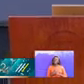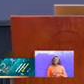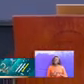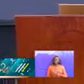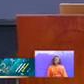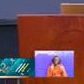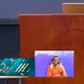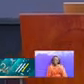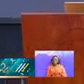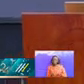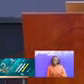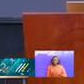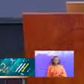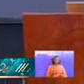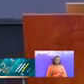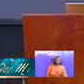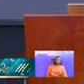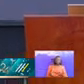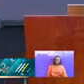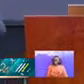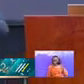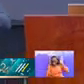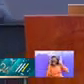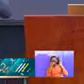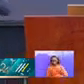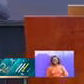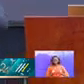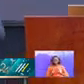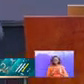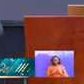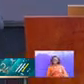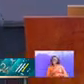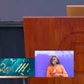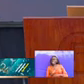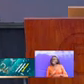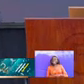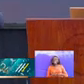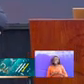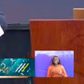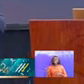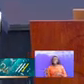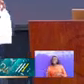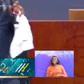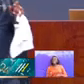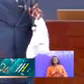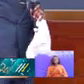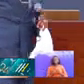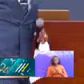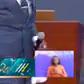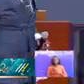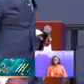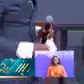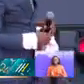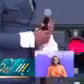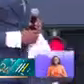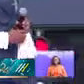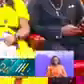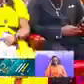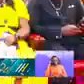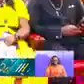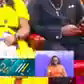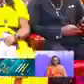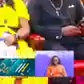whatever Grace Apostle Grace whatever things have been downloaded I can tell you the head has no